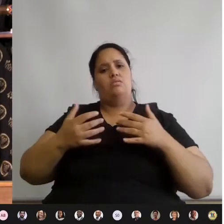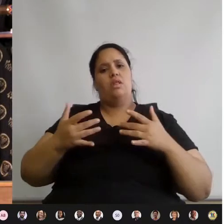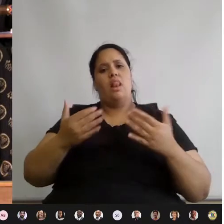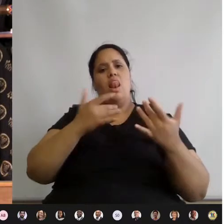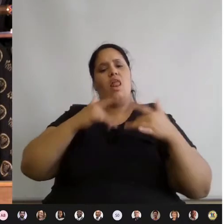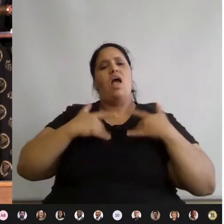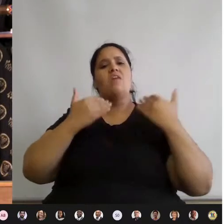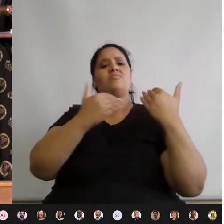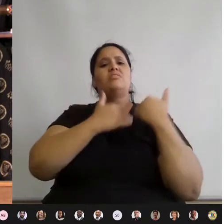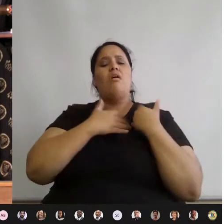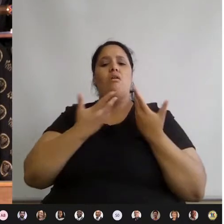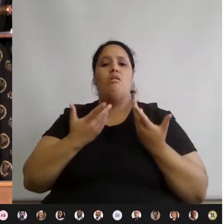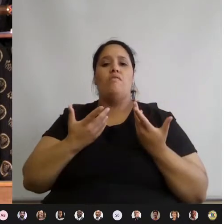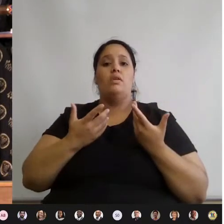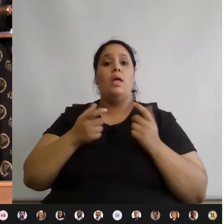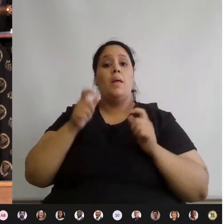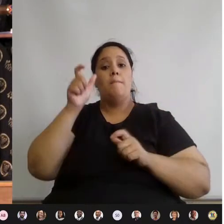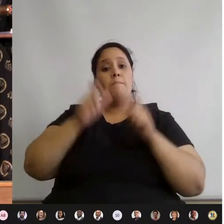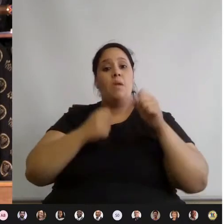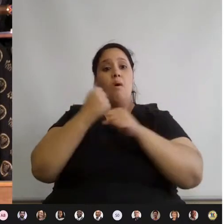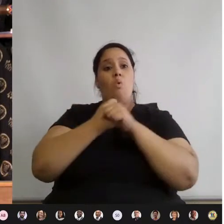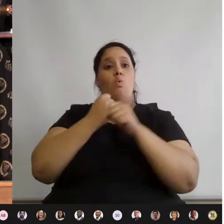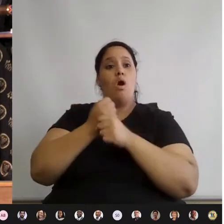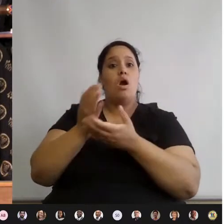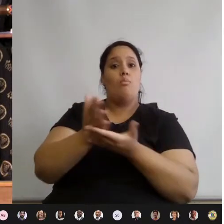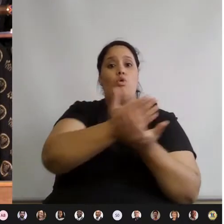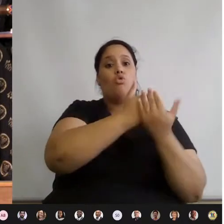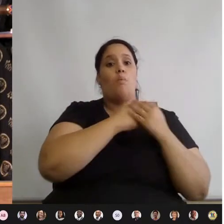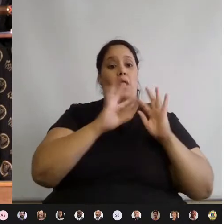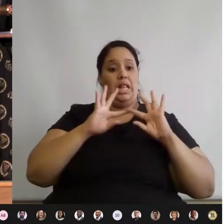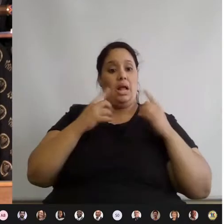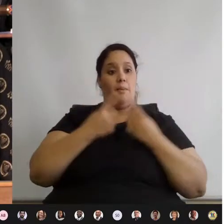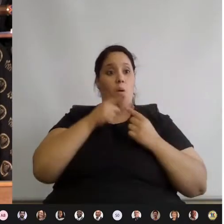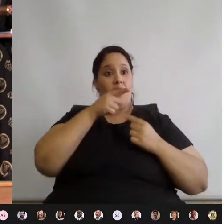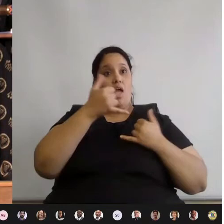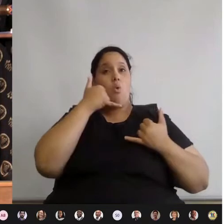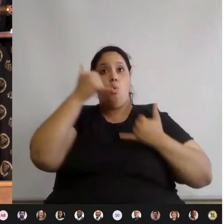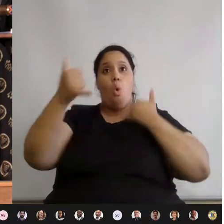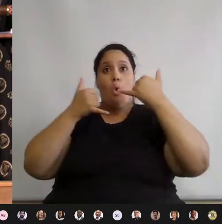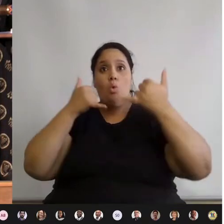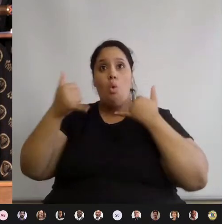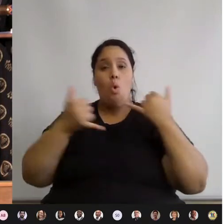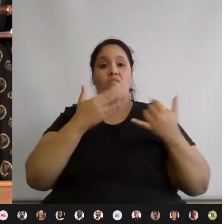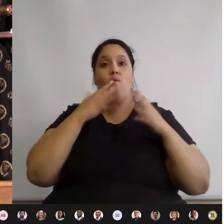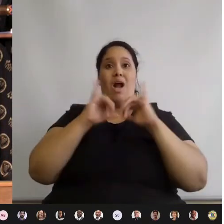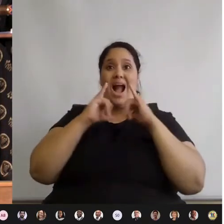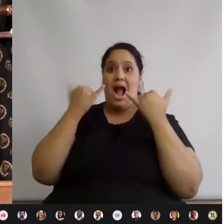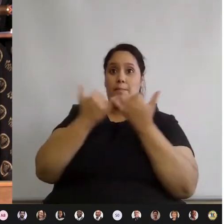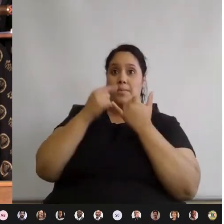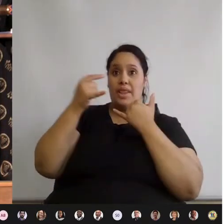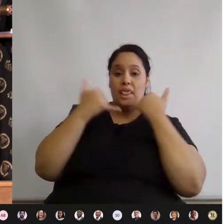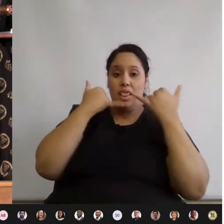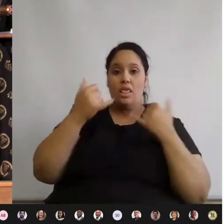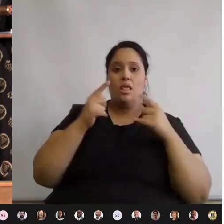who work in our procurement department, who are making those calls to those vaccine companies, to those